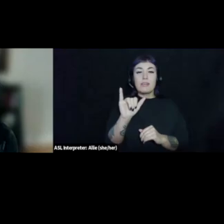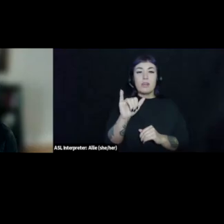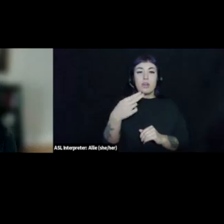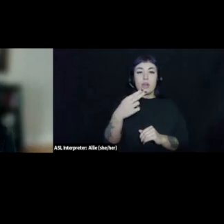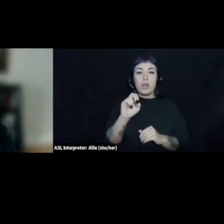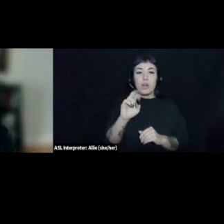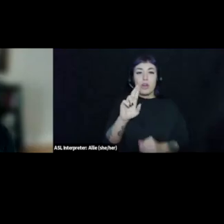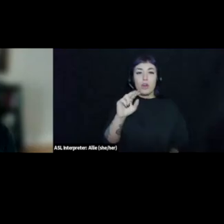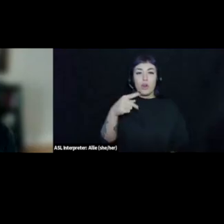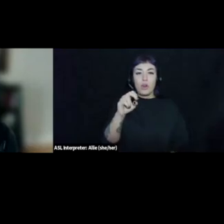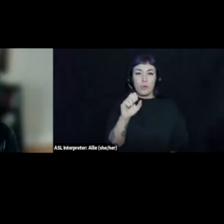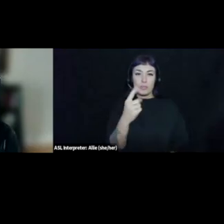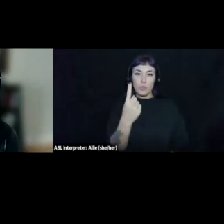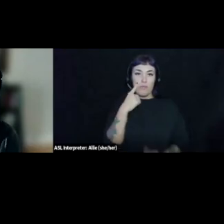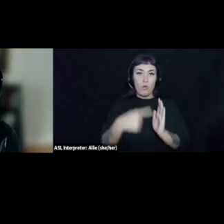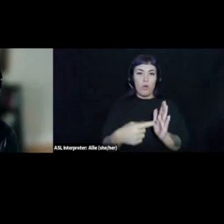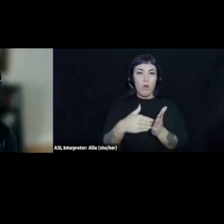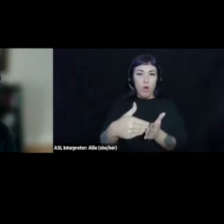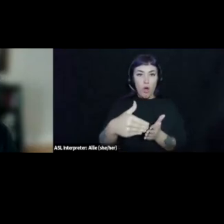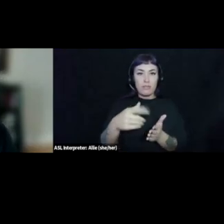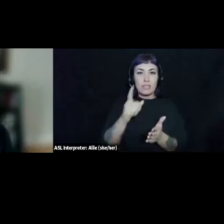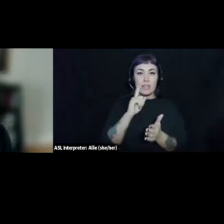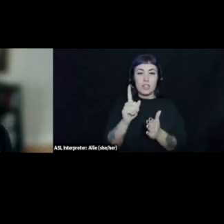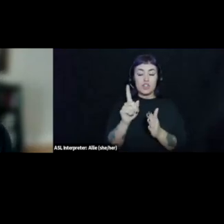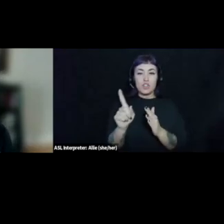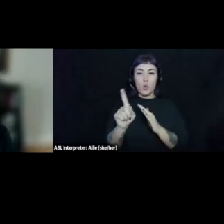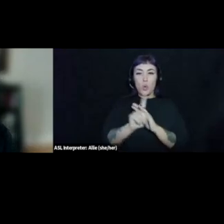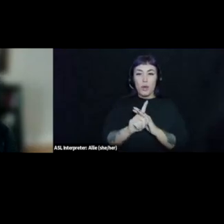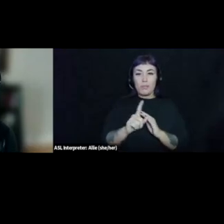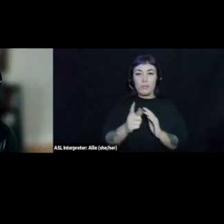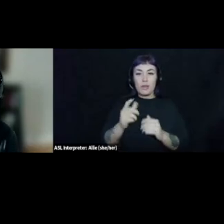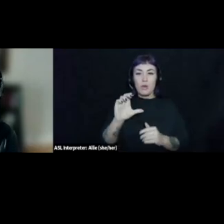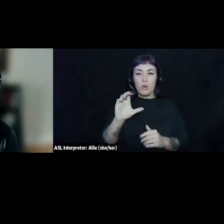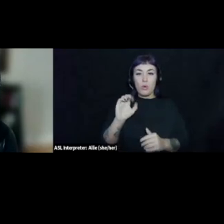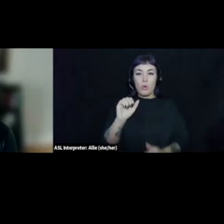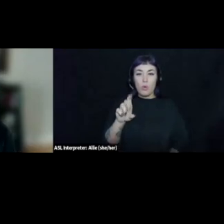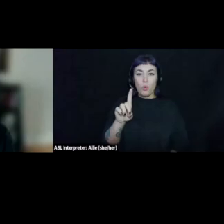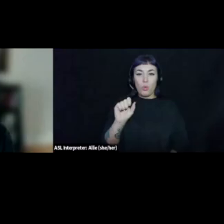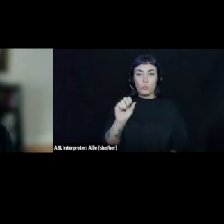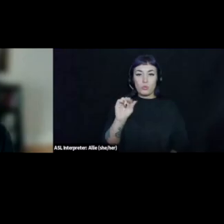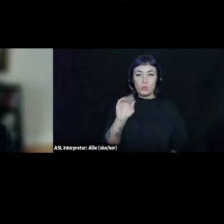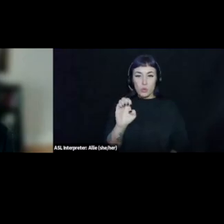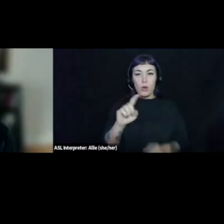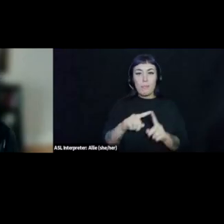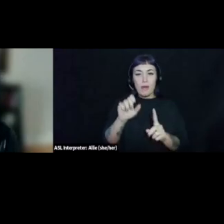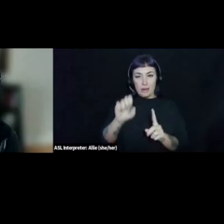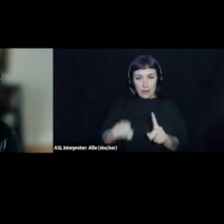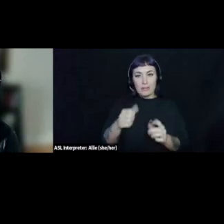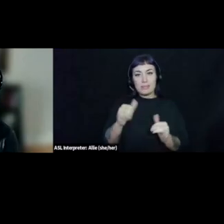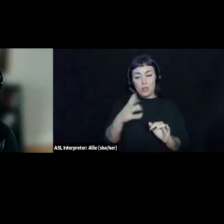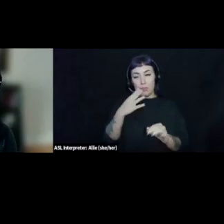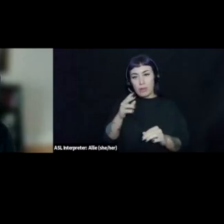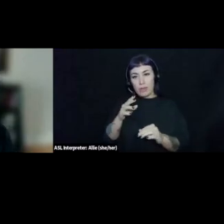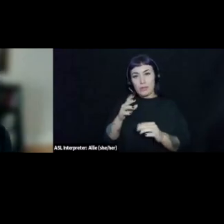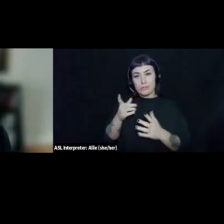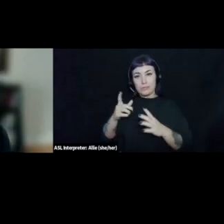herpes 1, for example, right? A lot of times it shows up as a cold sore, but it can be transferred to the genitals, and sometimes